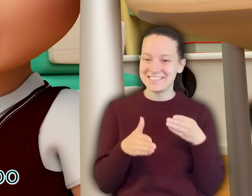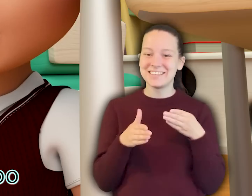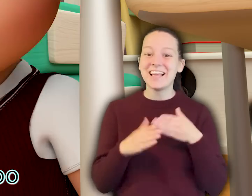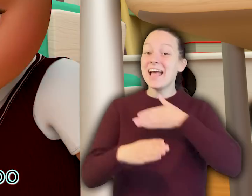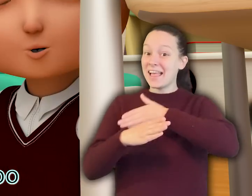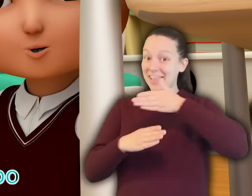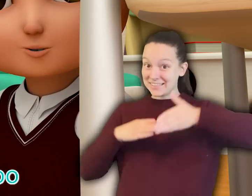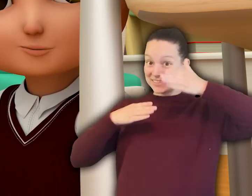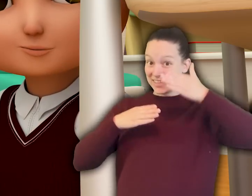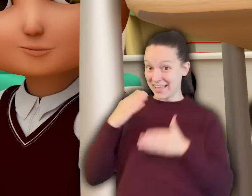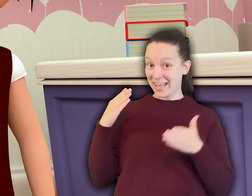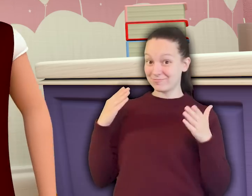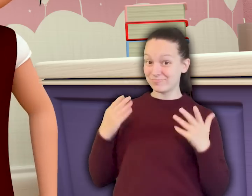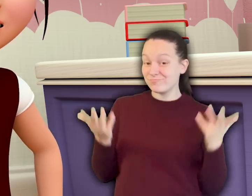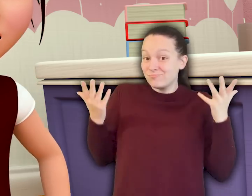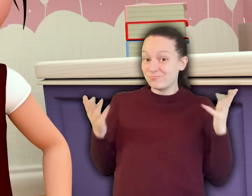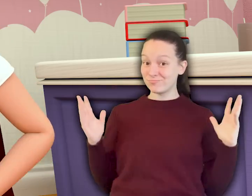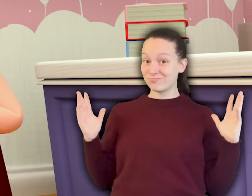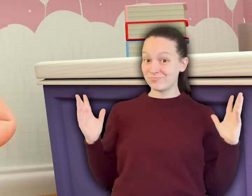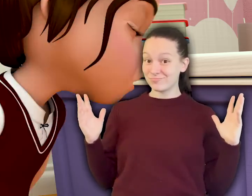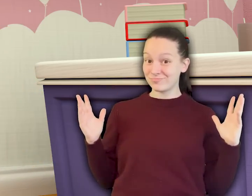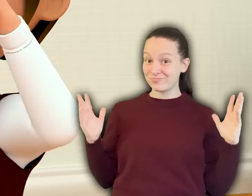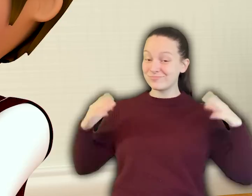end do doo doo do it's the